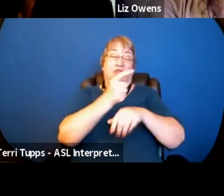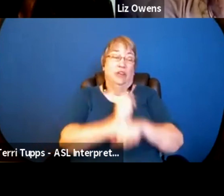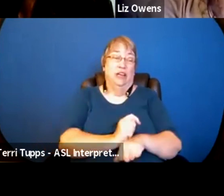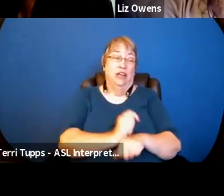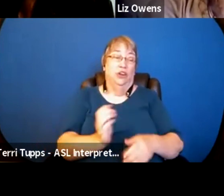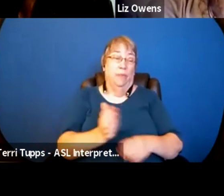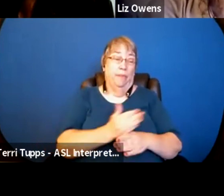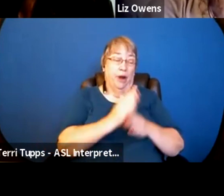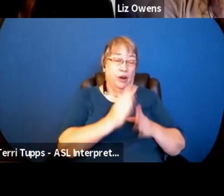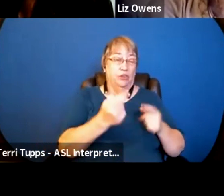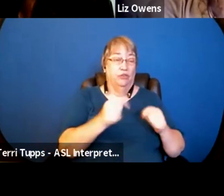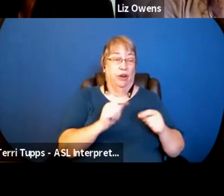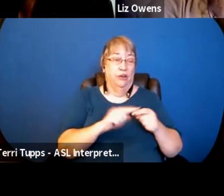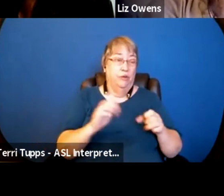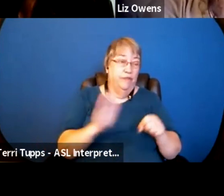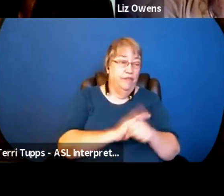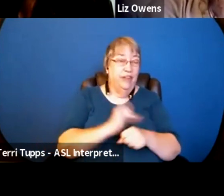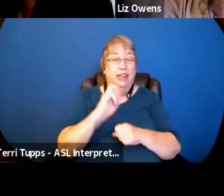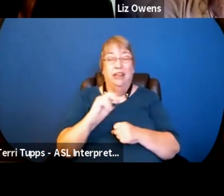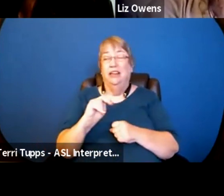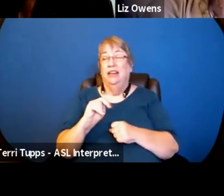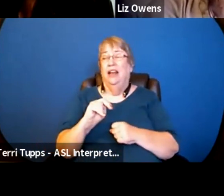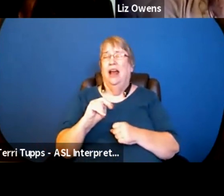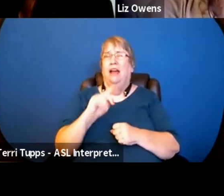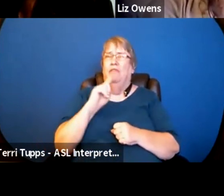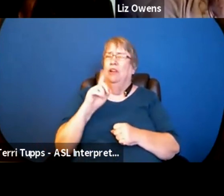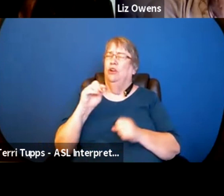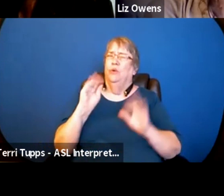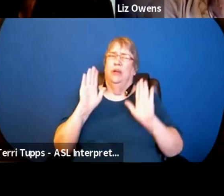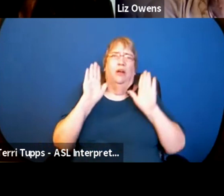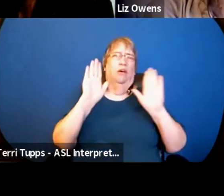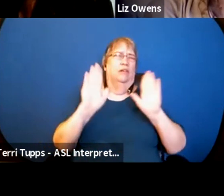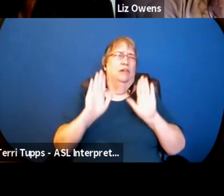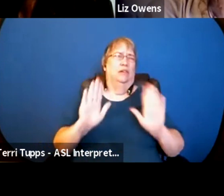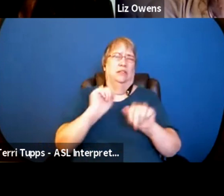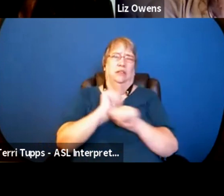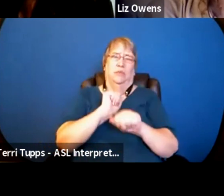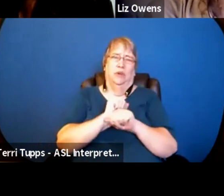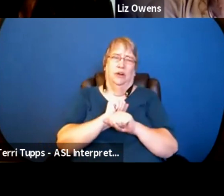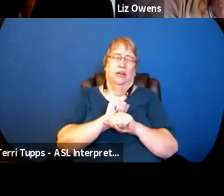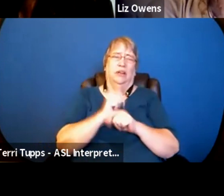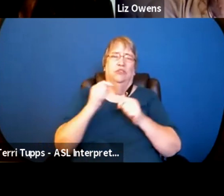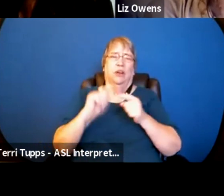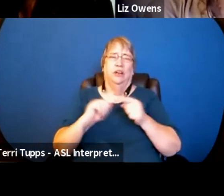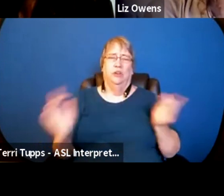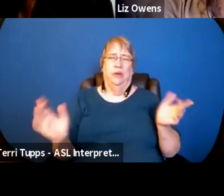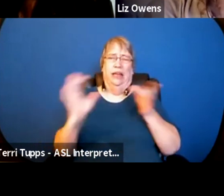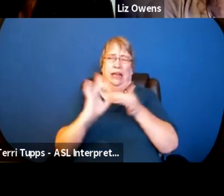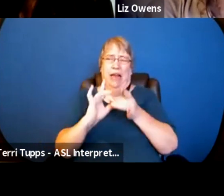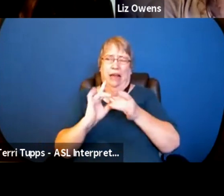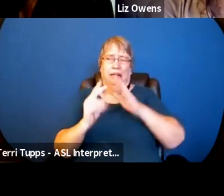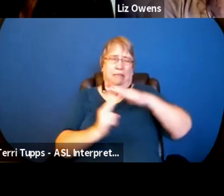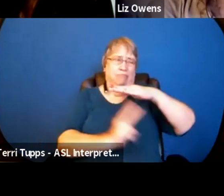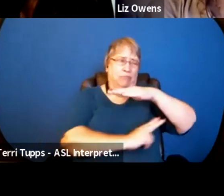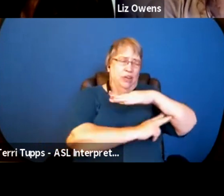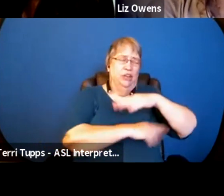gaps or connect people and really doing stellar work in terms of building bridges and connections, communities coming